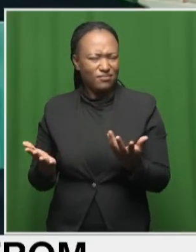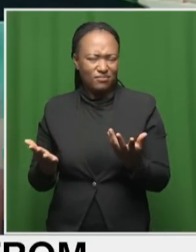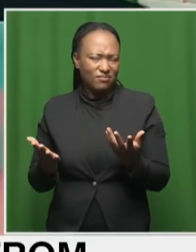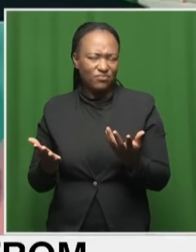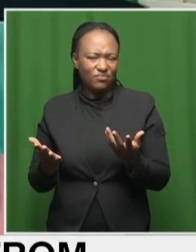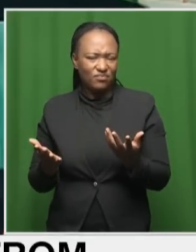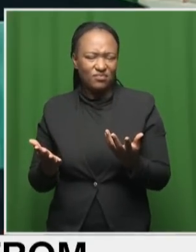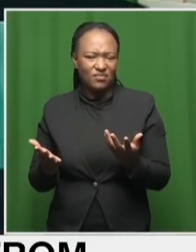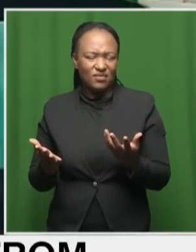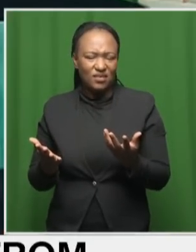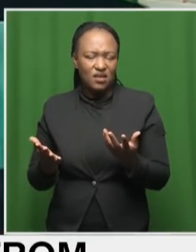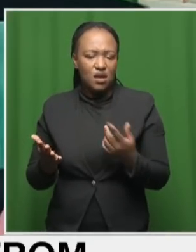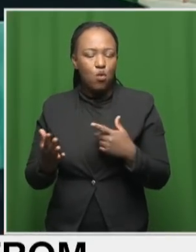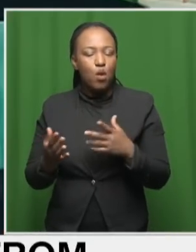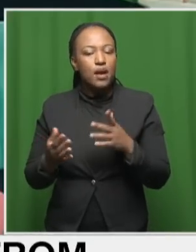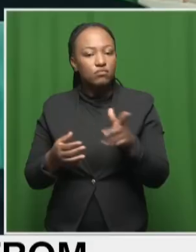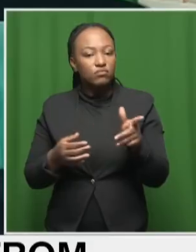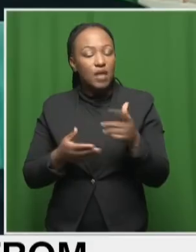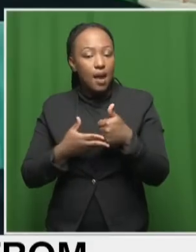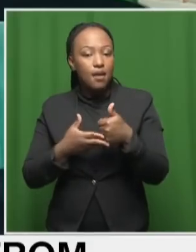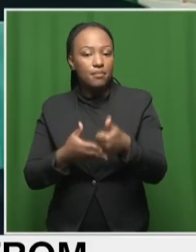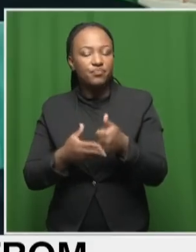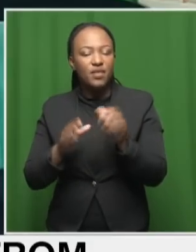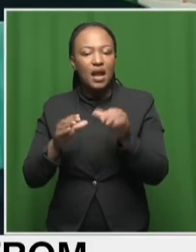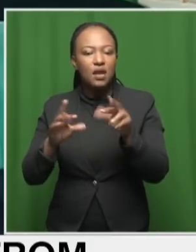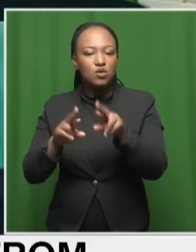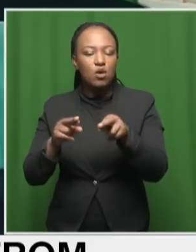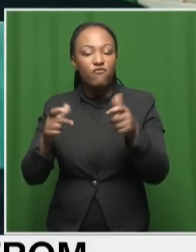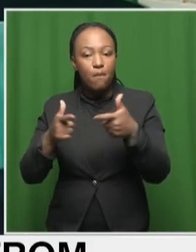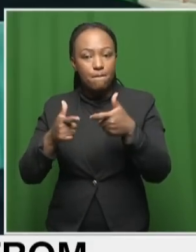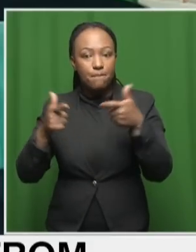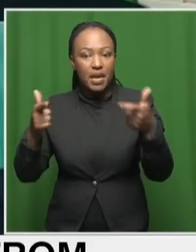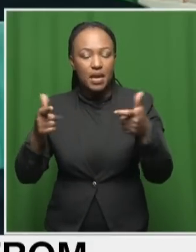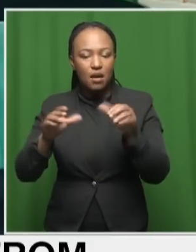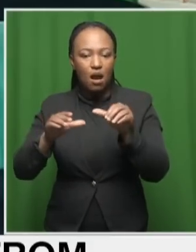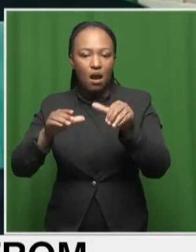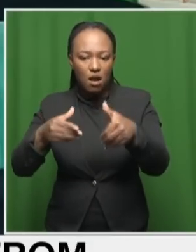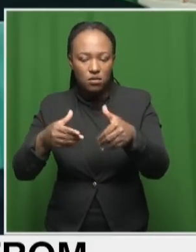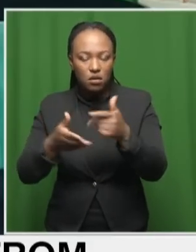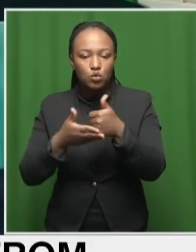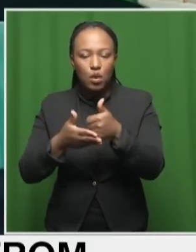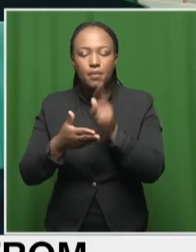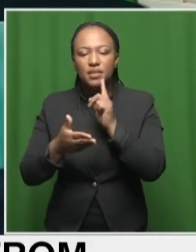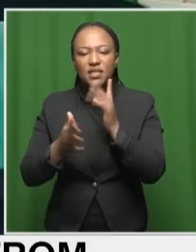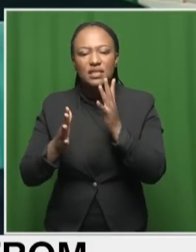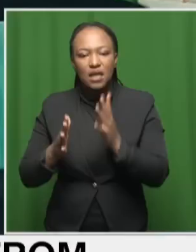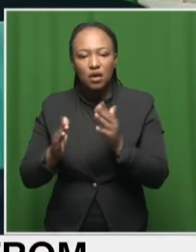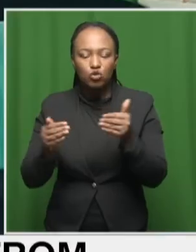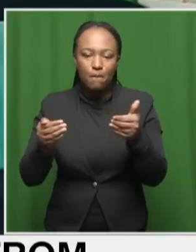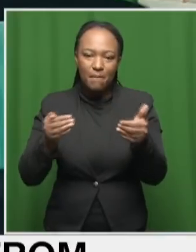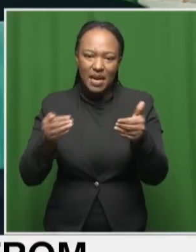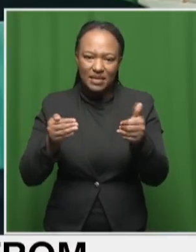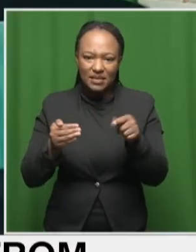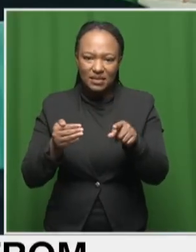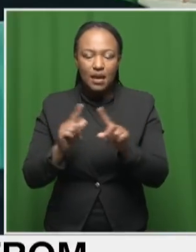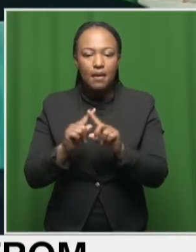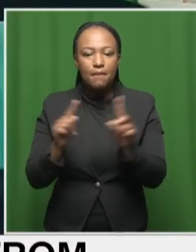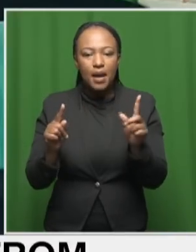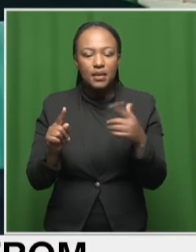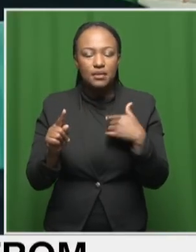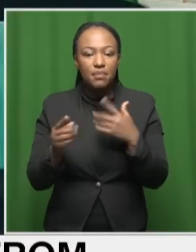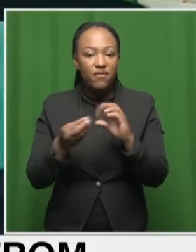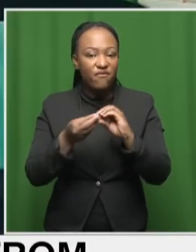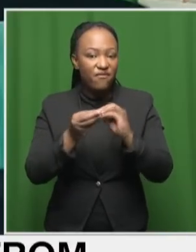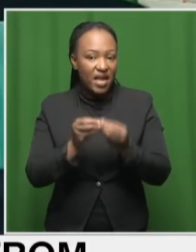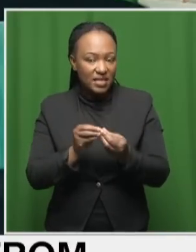basically they were a helpful classroom assistant to cope with large classes and to help the teacher with classroom management. But that's not going to